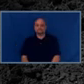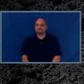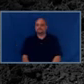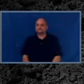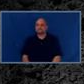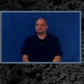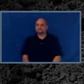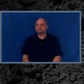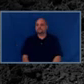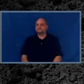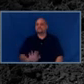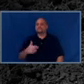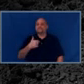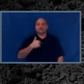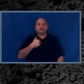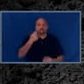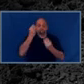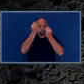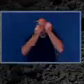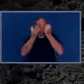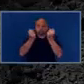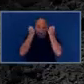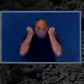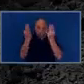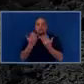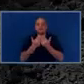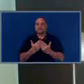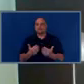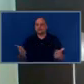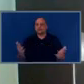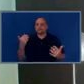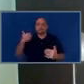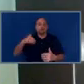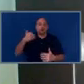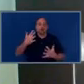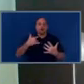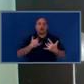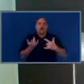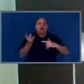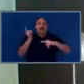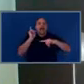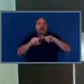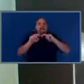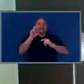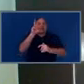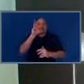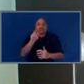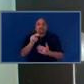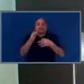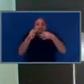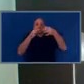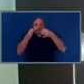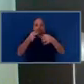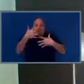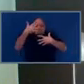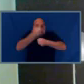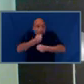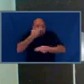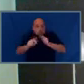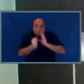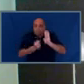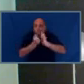I was thinking a lot of things, so many things that it's probably hard to put in a small number of words in a short period of